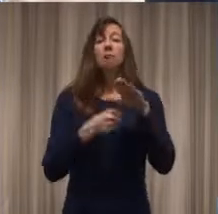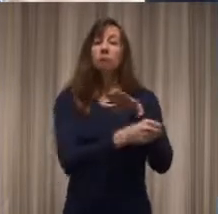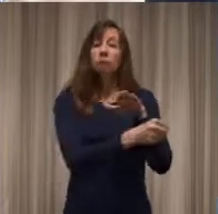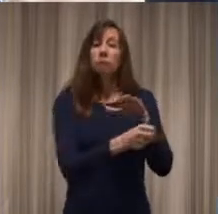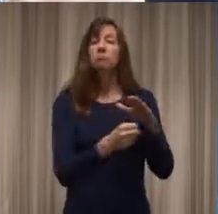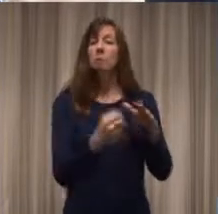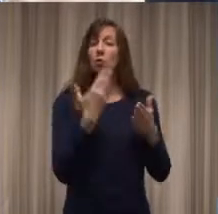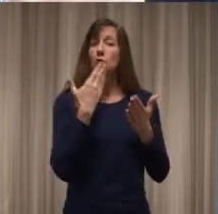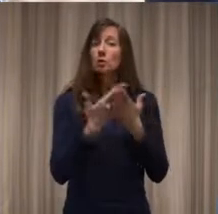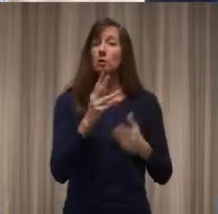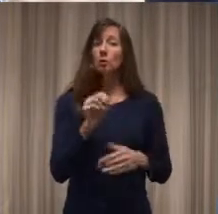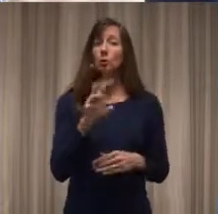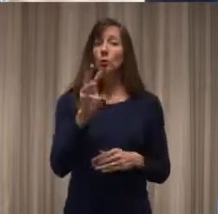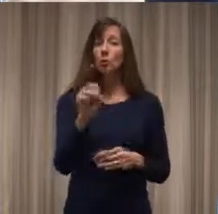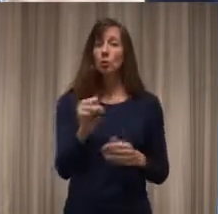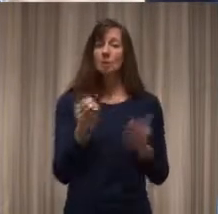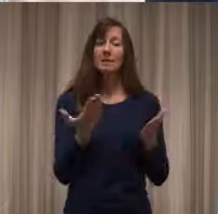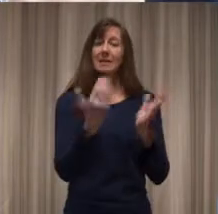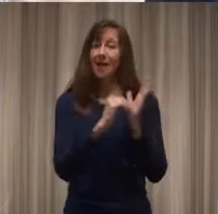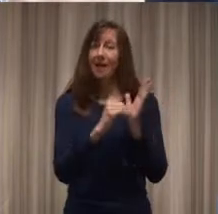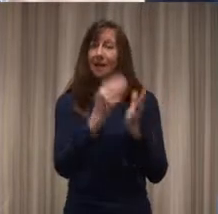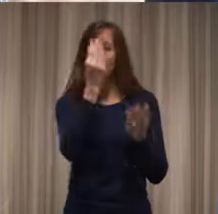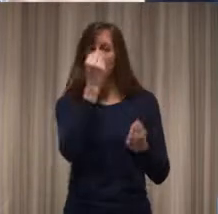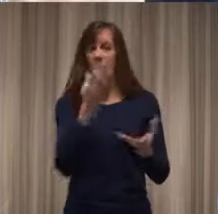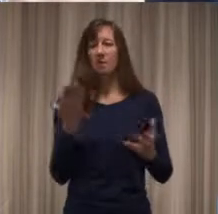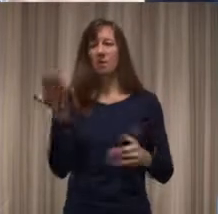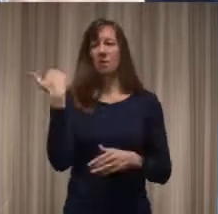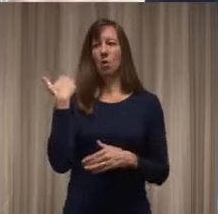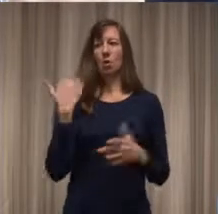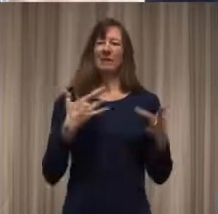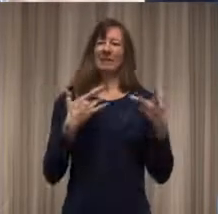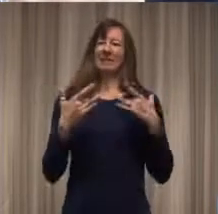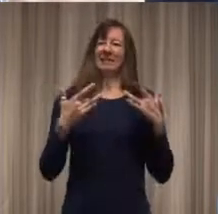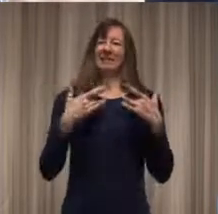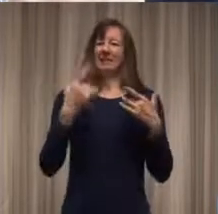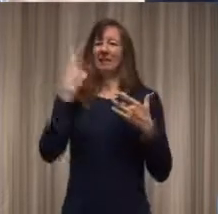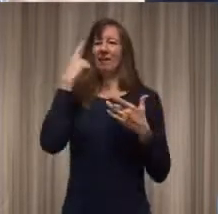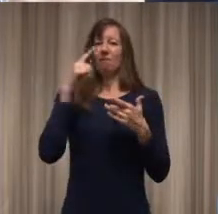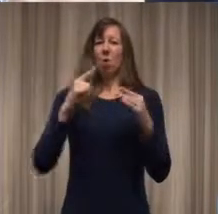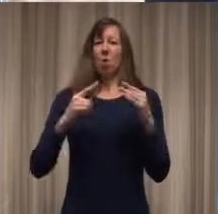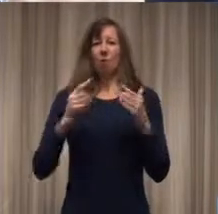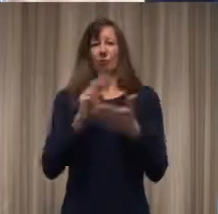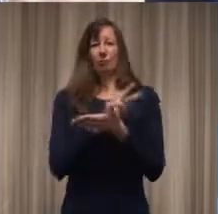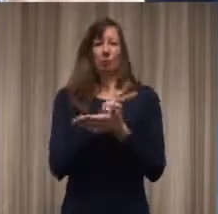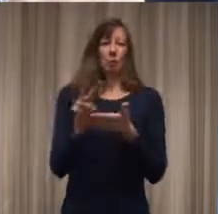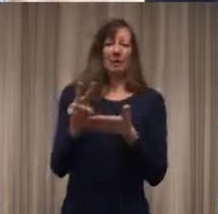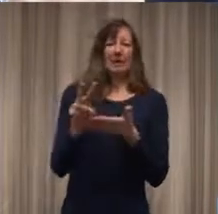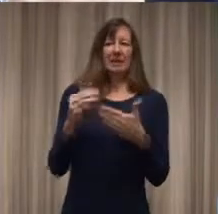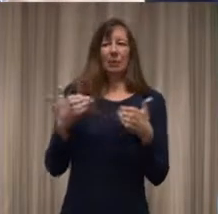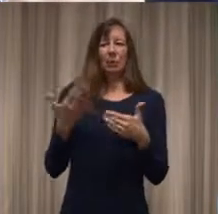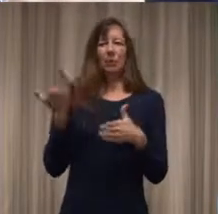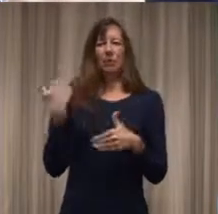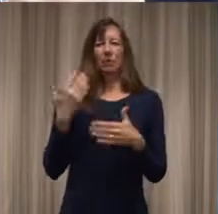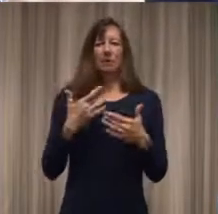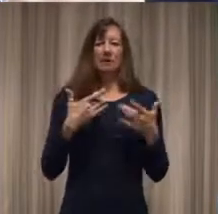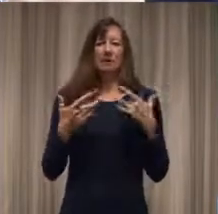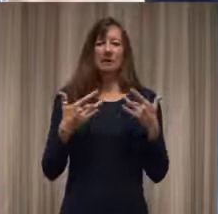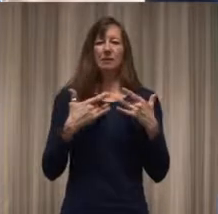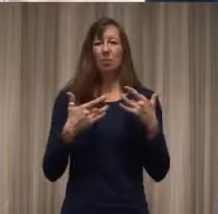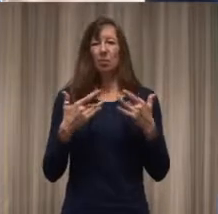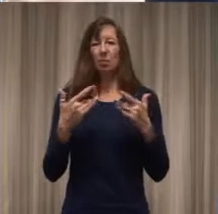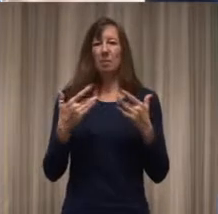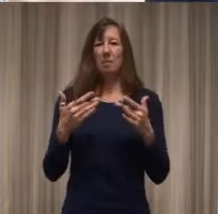at a concerning level for about a 2-week period where we were above the threshold that might have